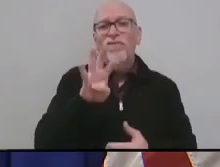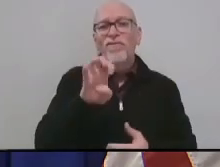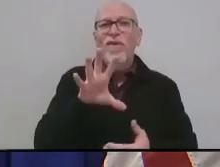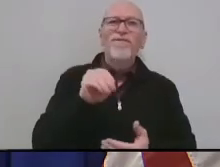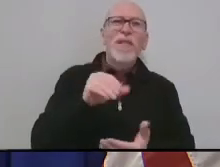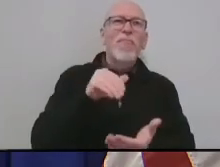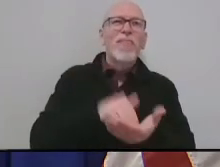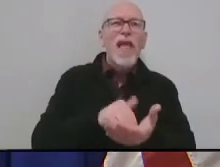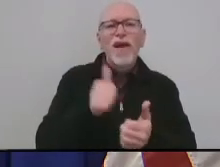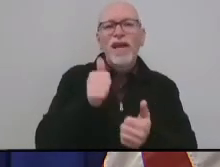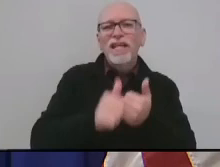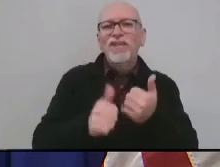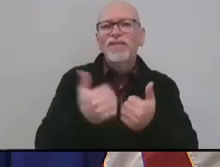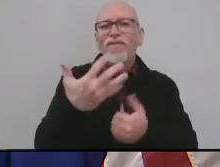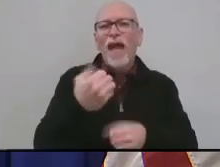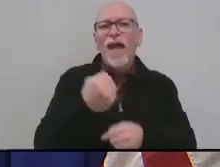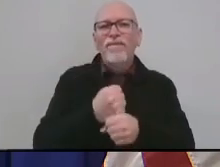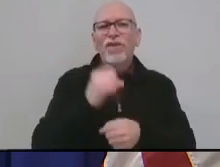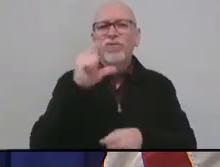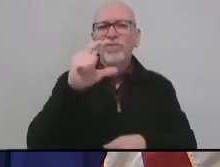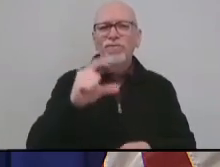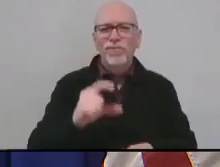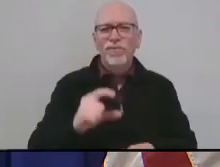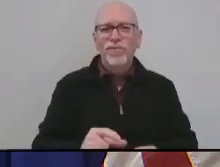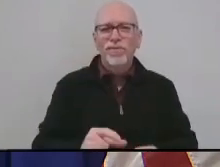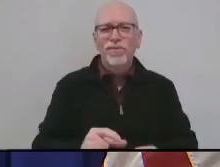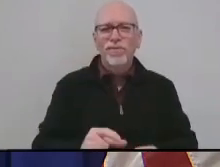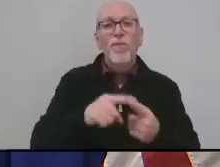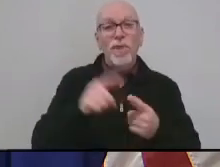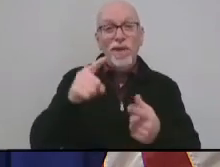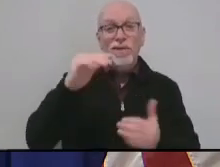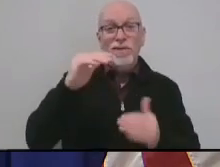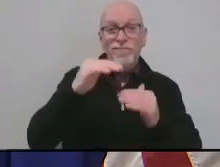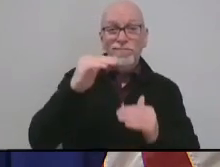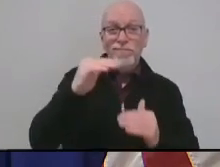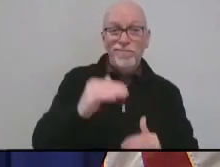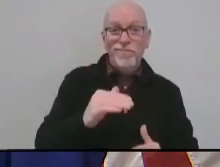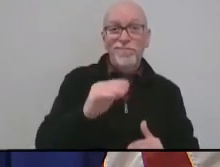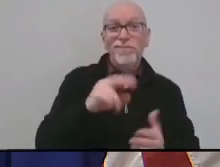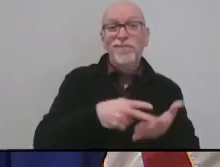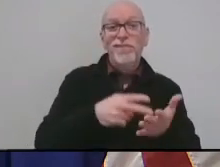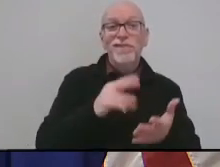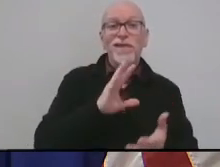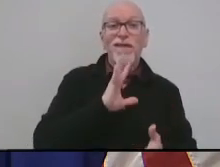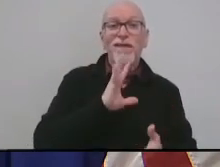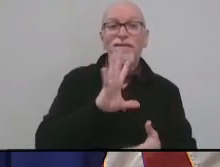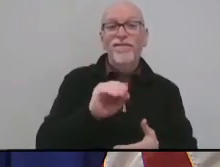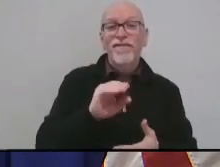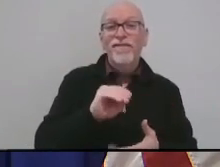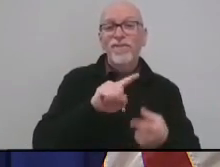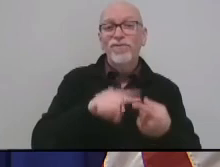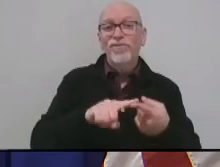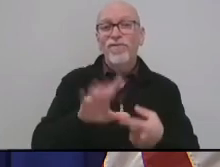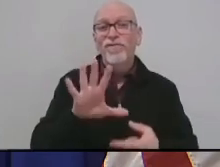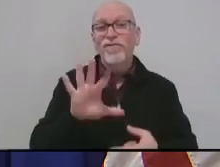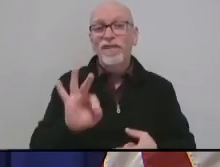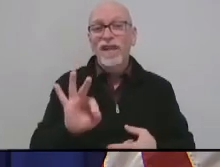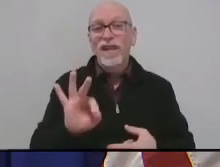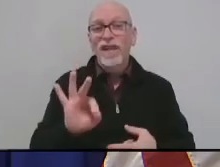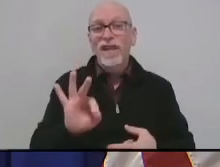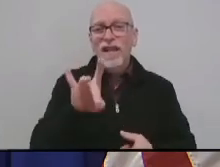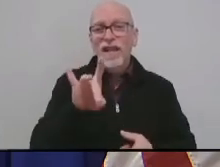group, and when you go down then to 50 to 59 is 857,000.